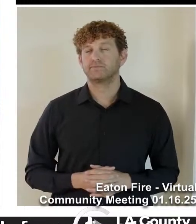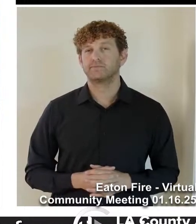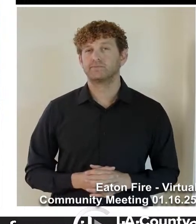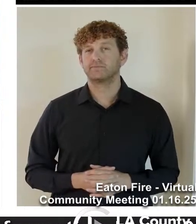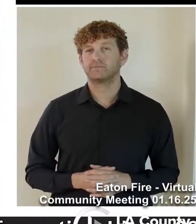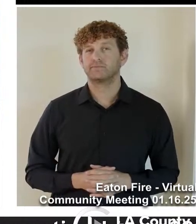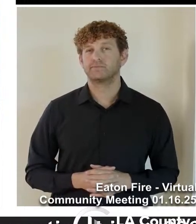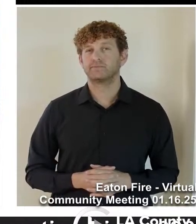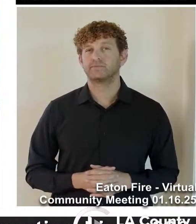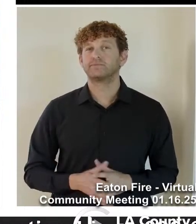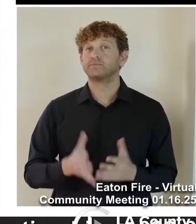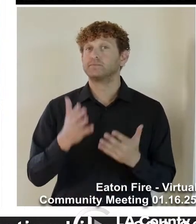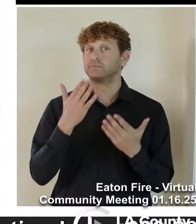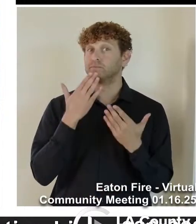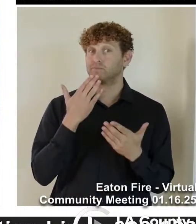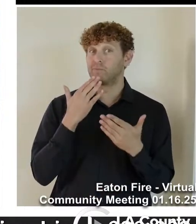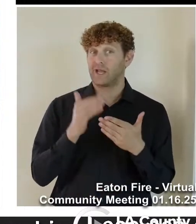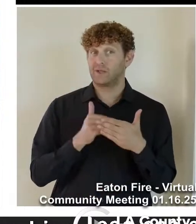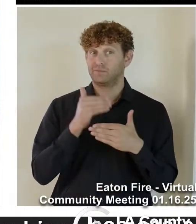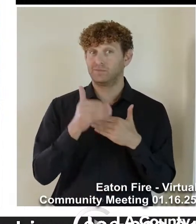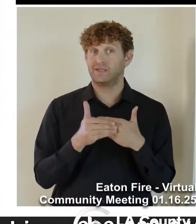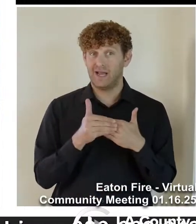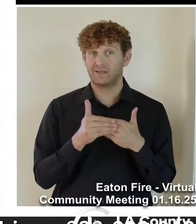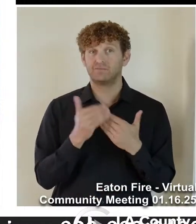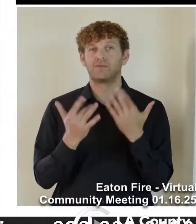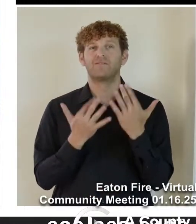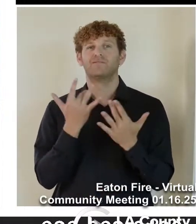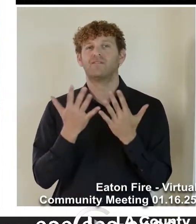Thank you. Next up with fire behavior, Dennis Burns.